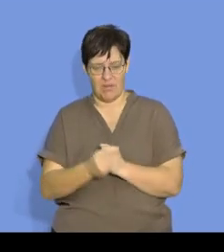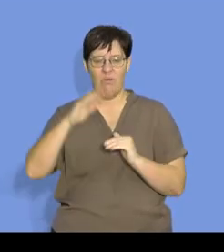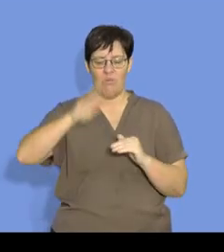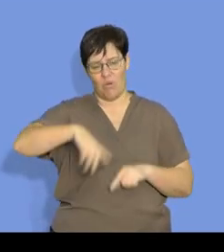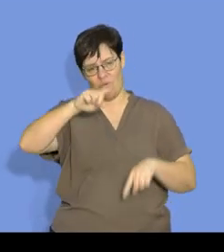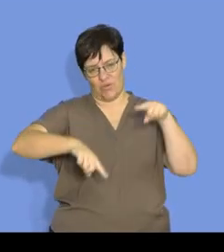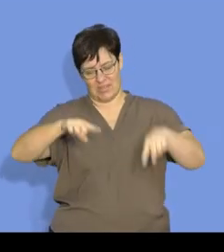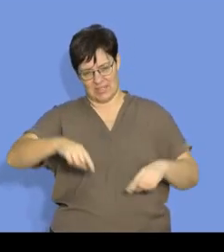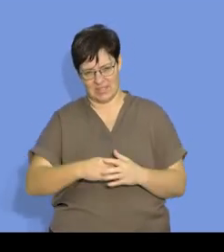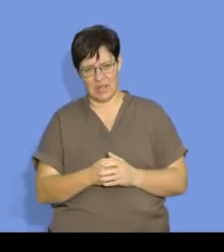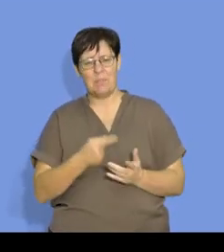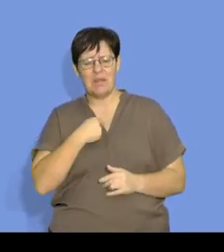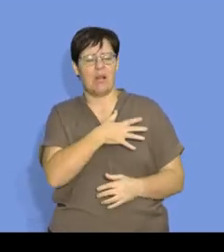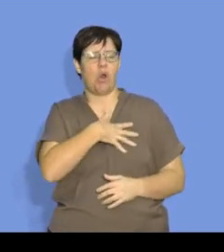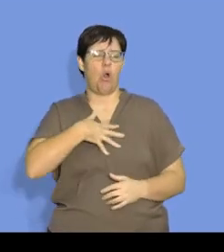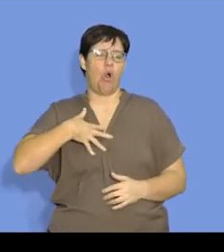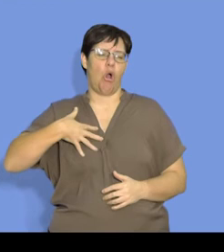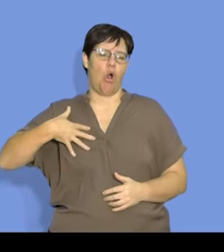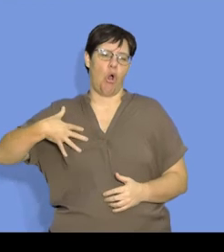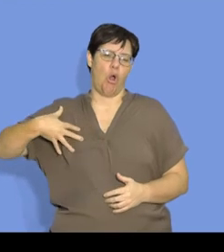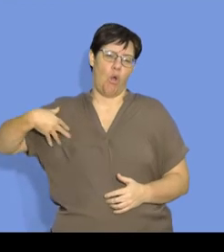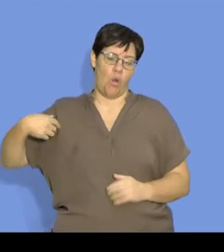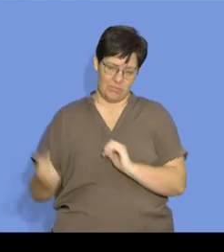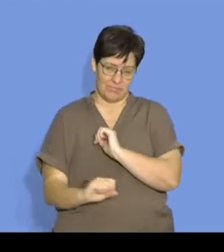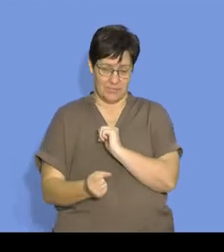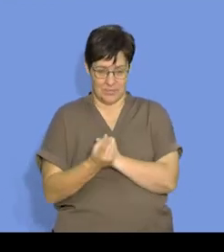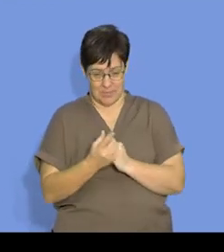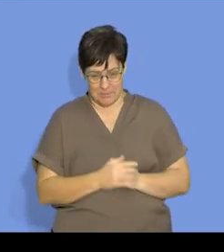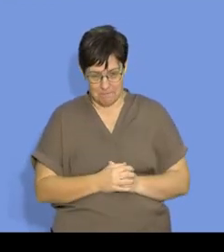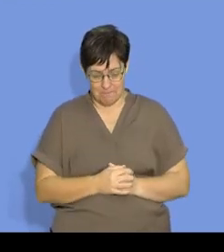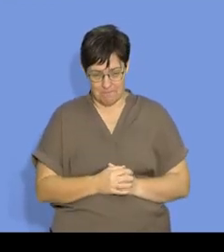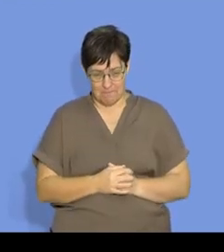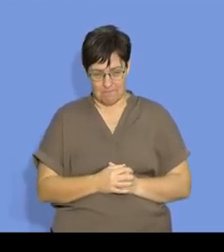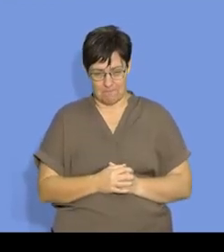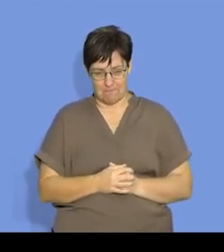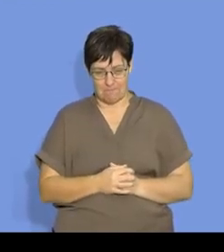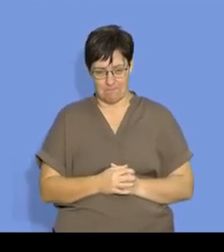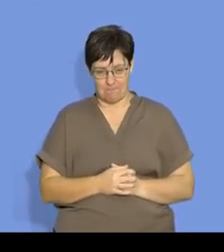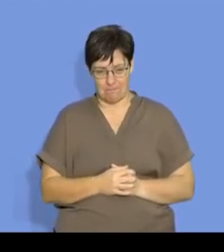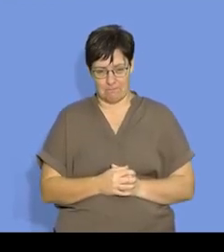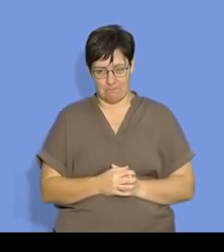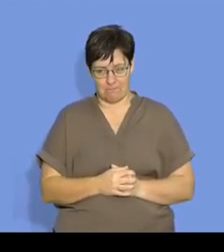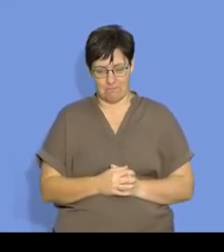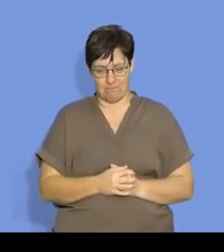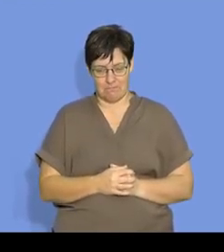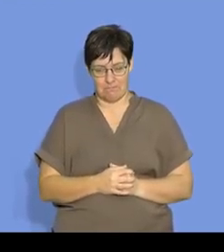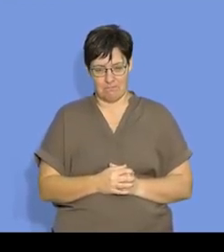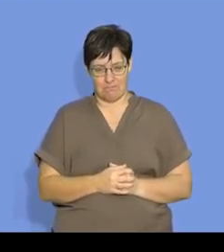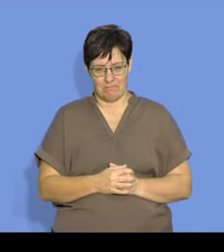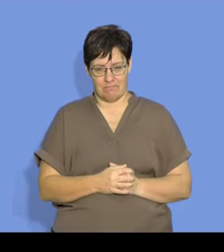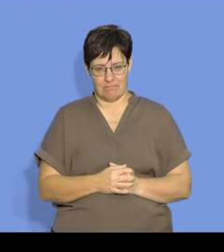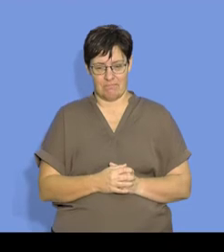reactions low rate meaning it take long times for these reaction to take place